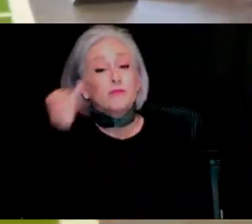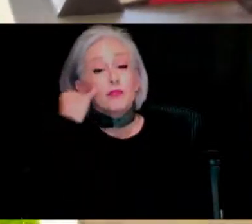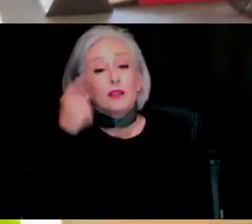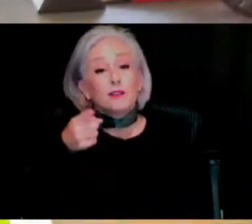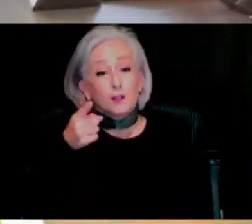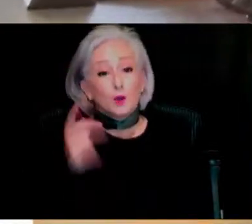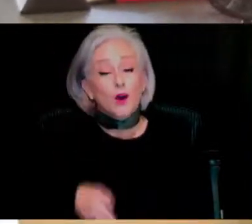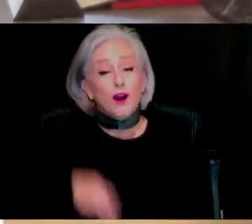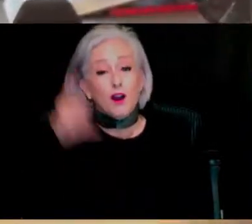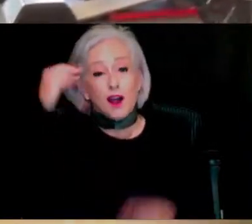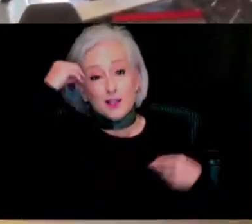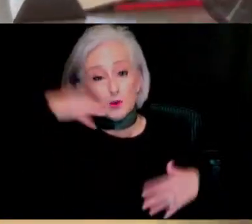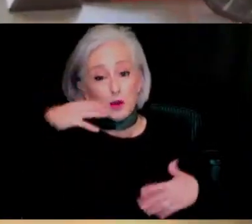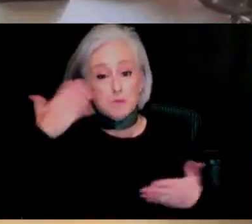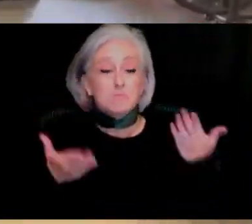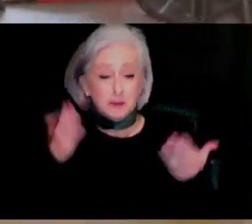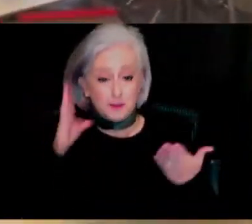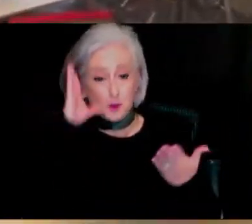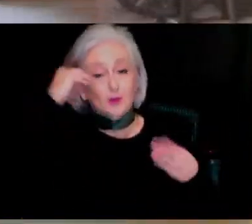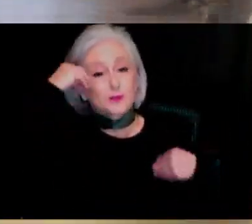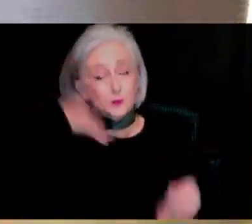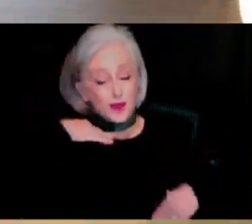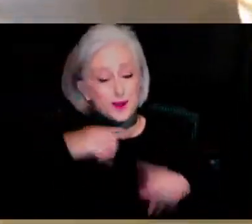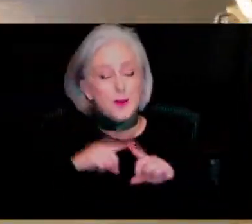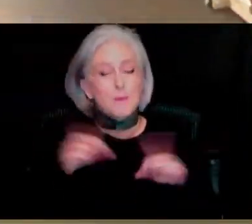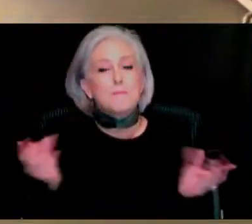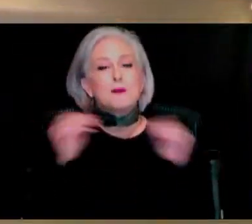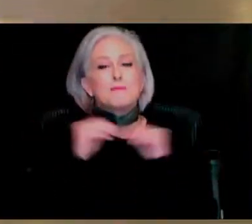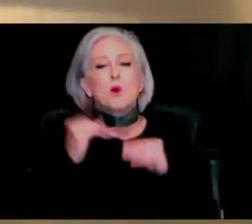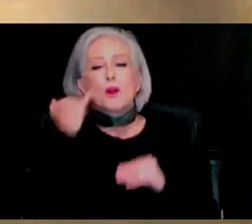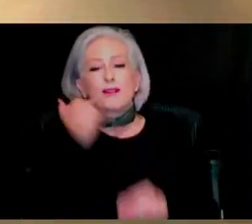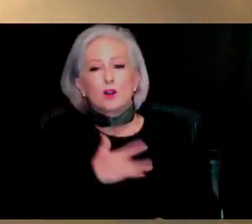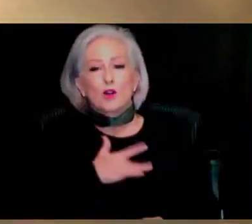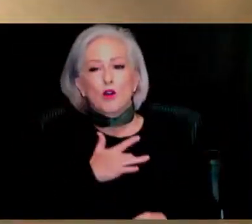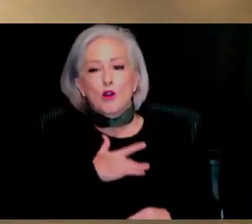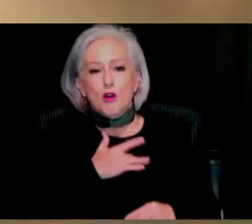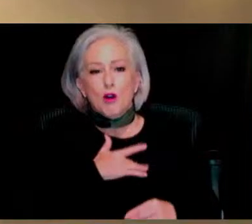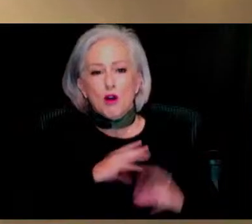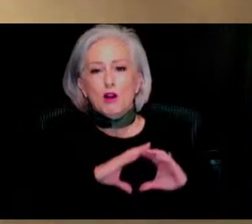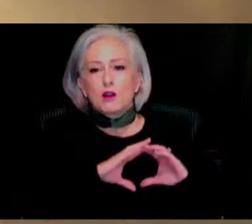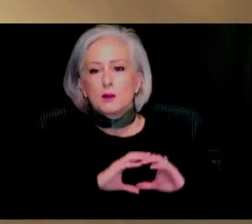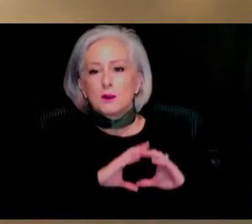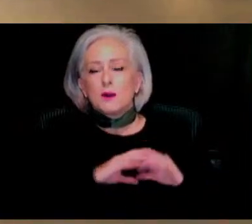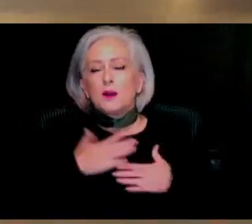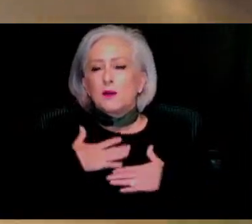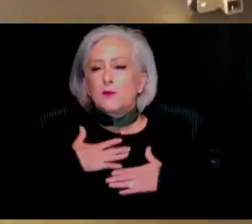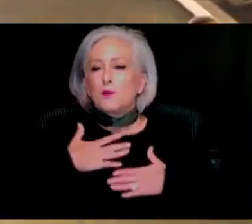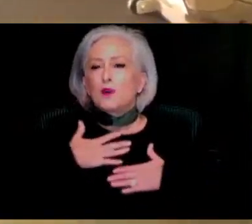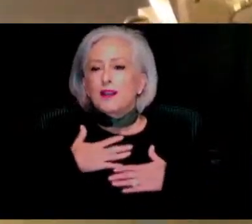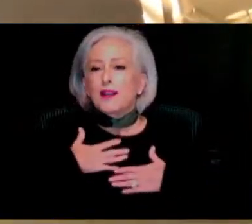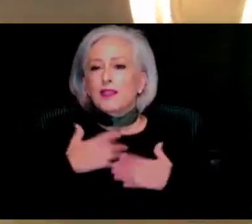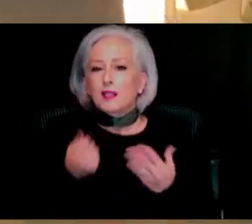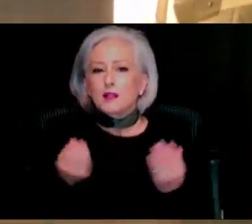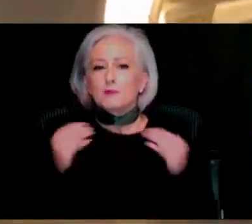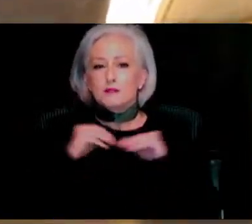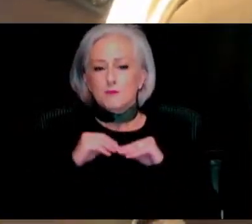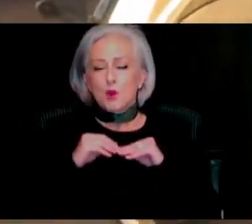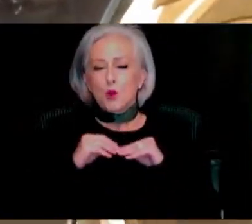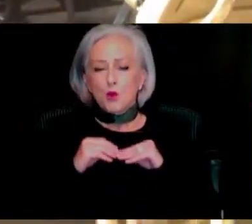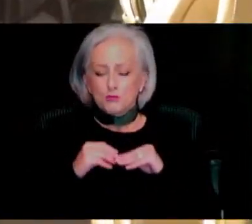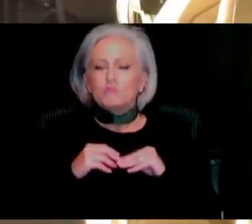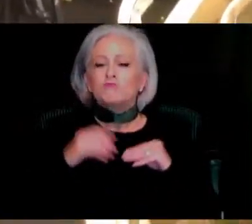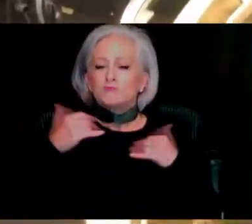sweater, you'll sweat. But more than anything, as long as your heart rate starts to get up, you start to breathe a little bit heavier, but still should be able to have complete control of your